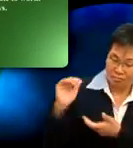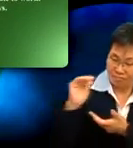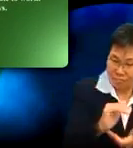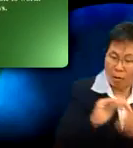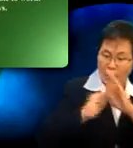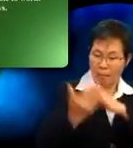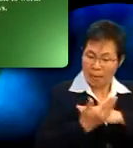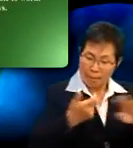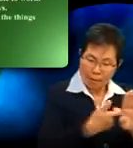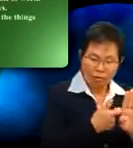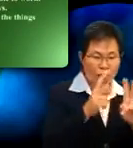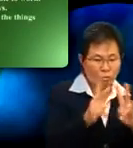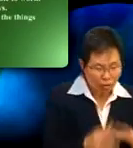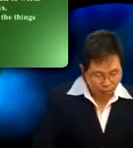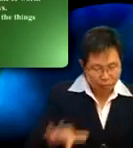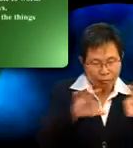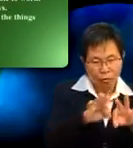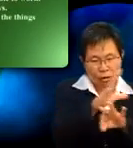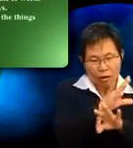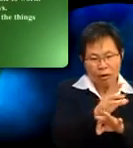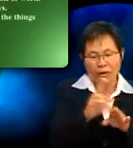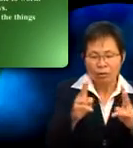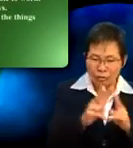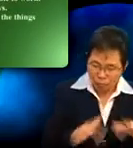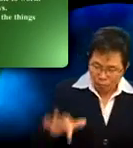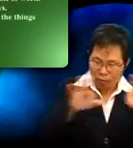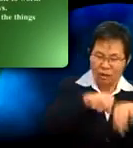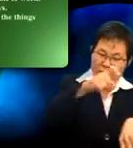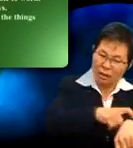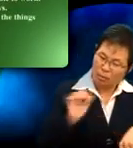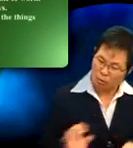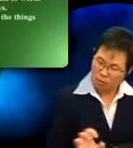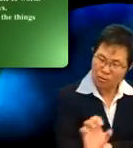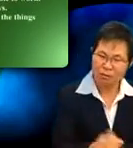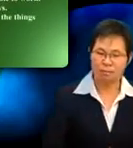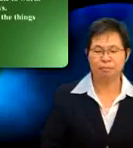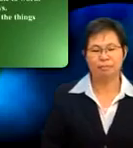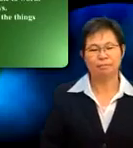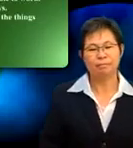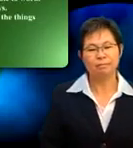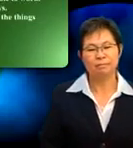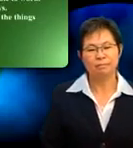electricity supplied by batteries is very useful and important in times of emergencies.